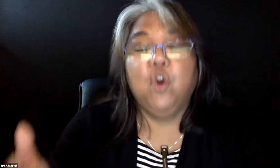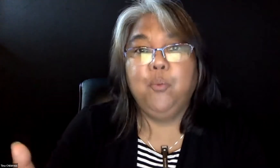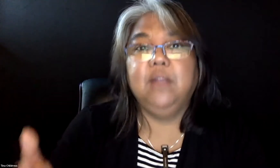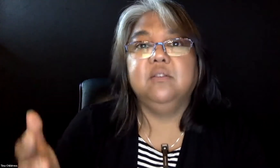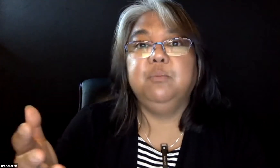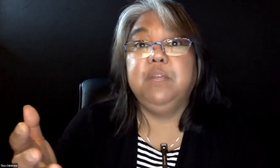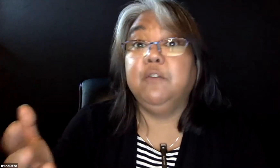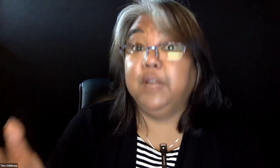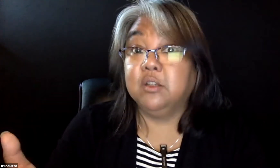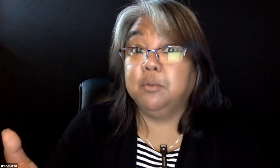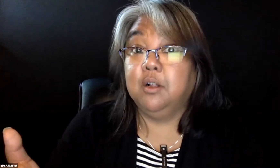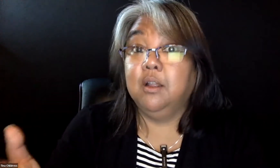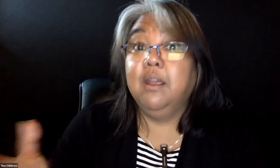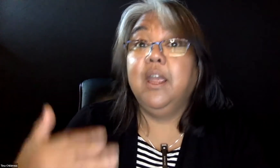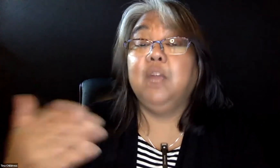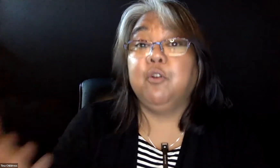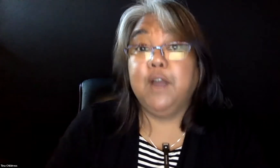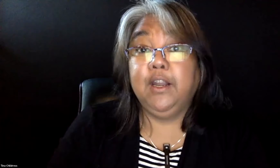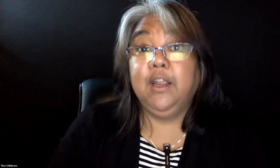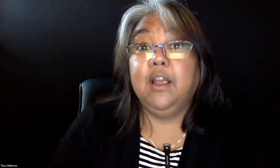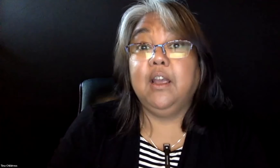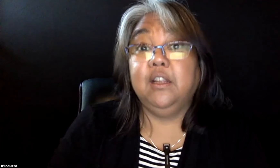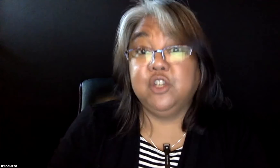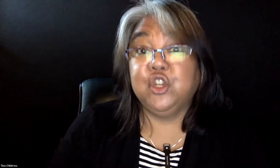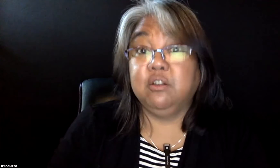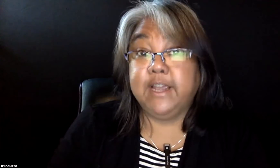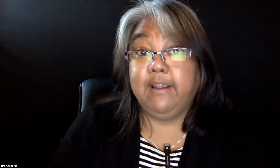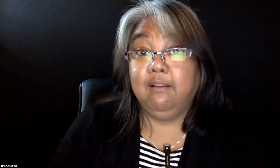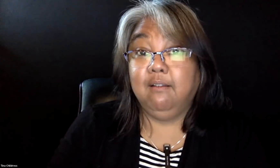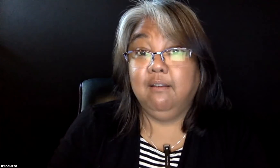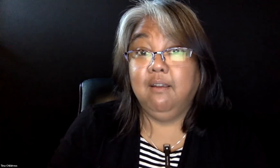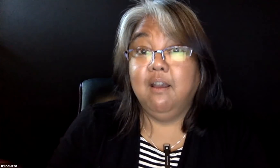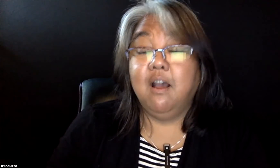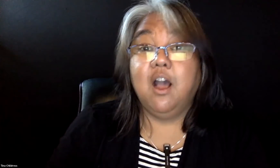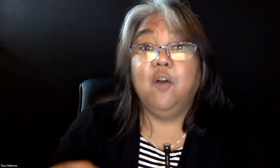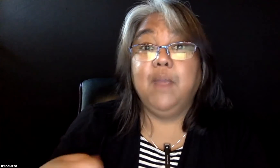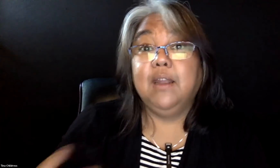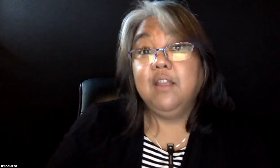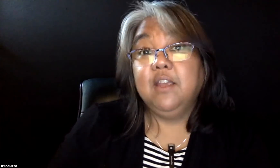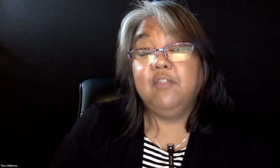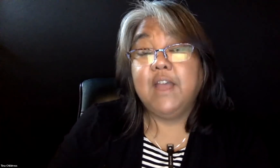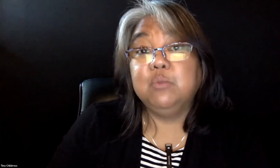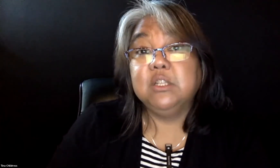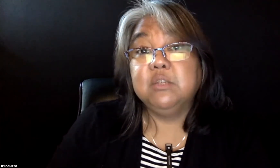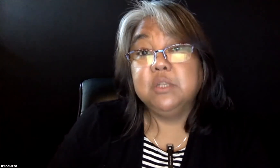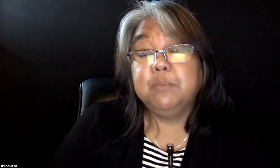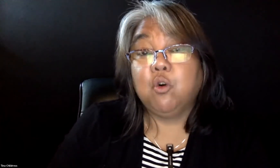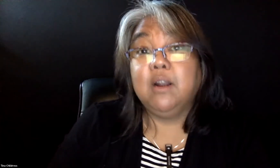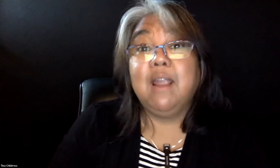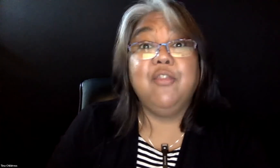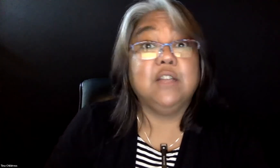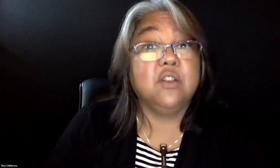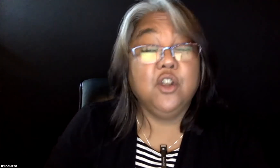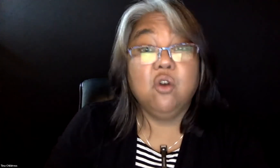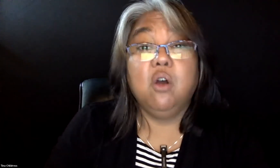Please be open to being flexible and providing an additional day. And I think that's what's most